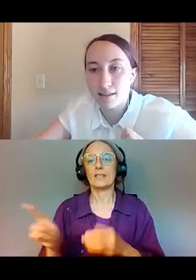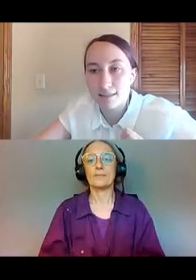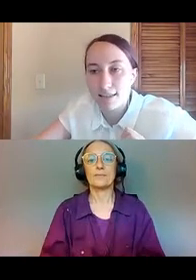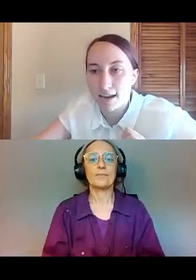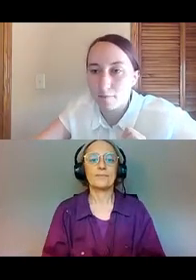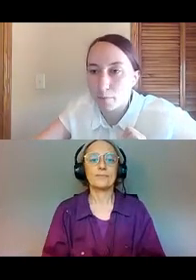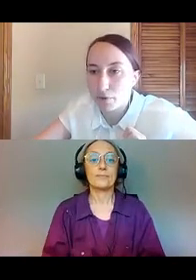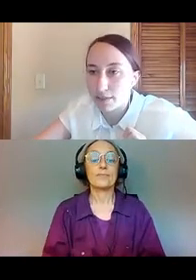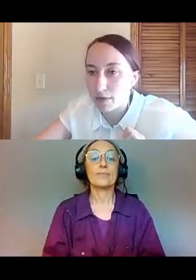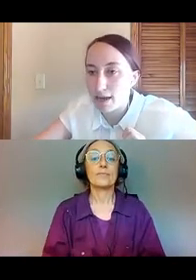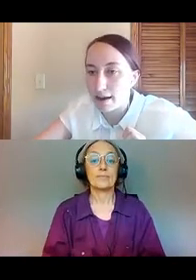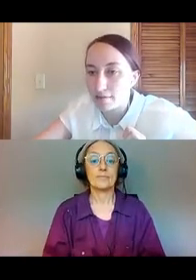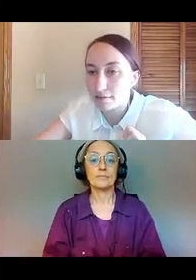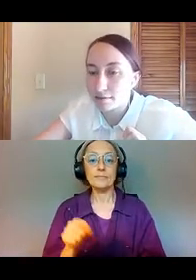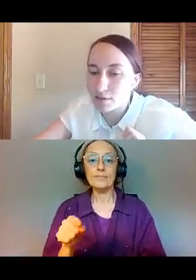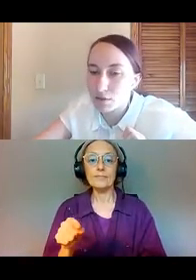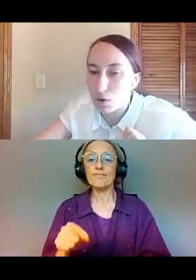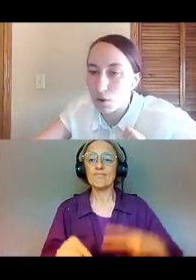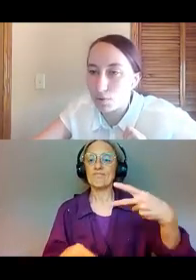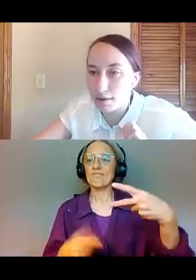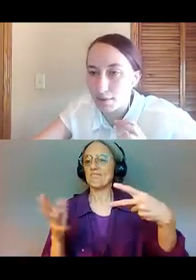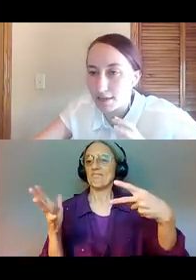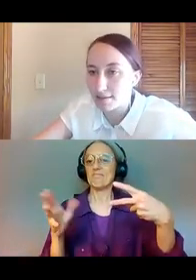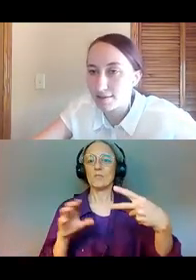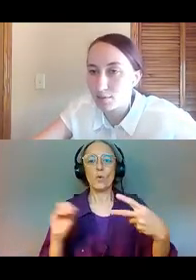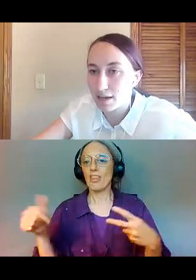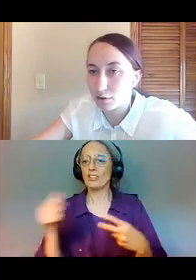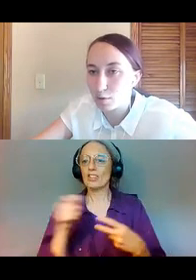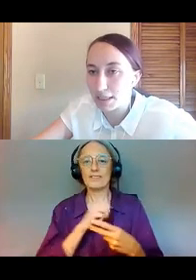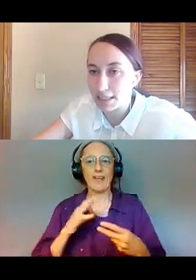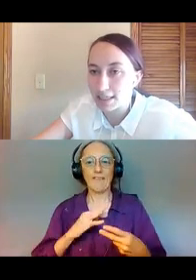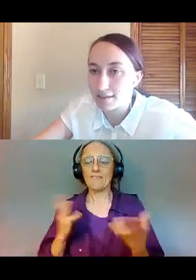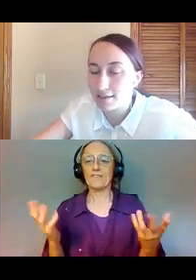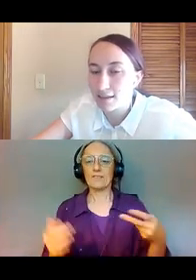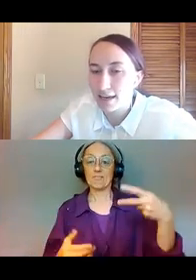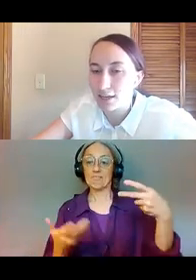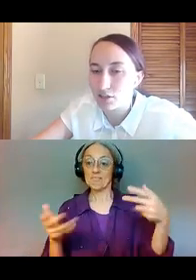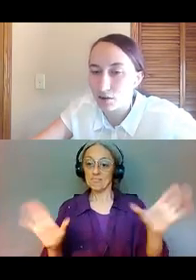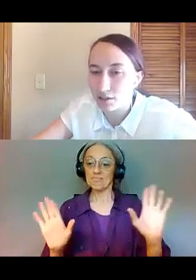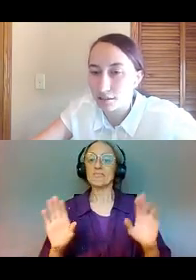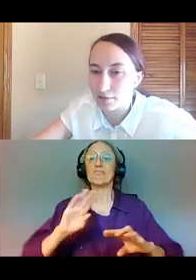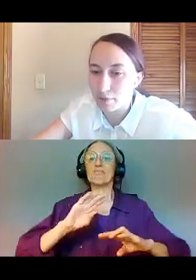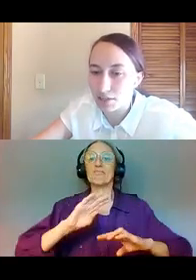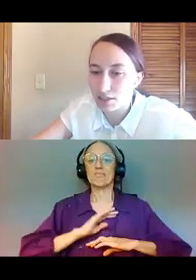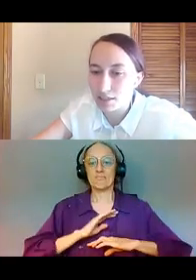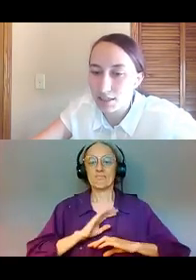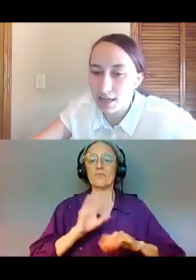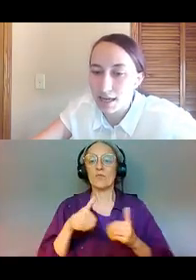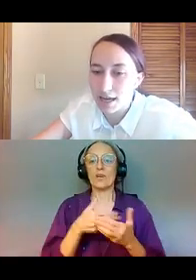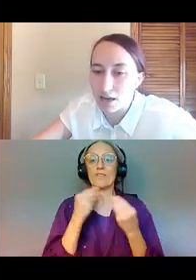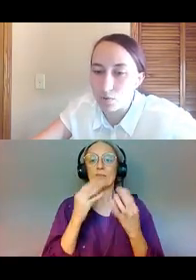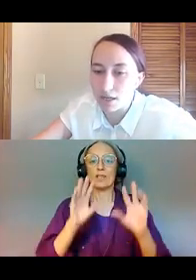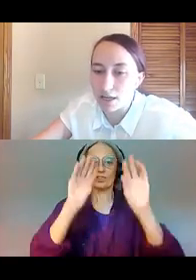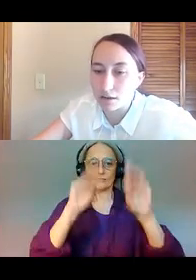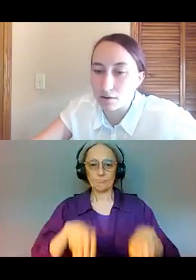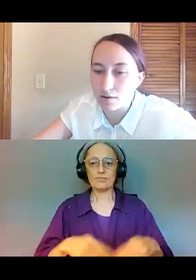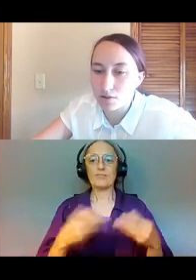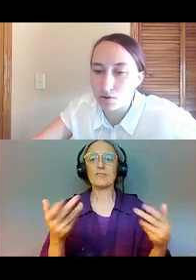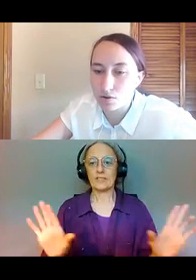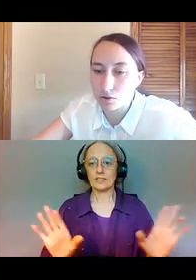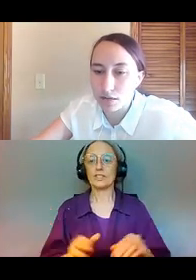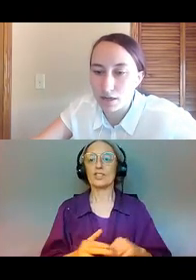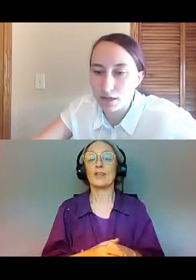And this is all the staff members that we have. So that means we have completed entering all the information. And we